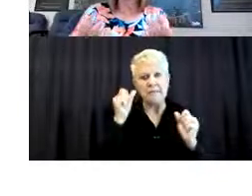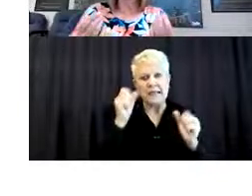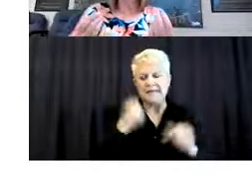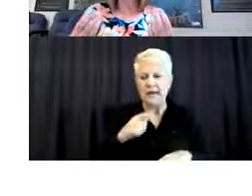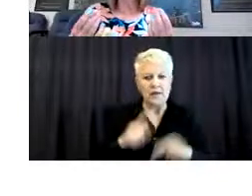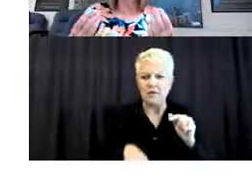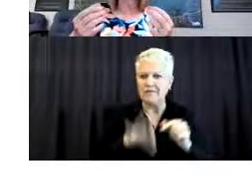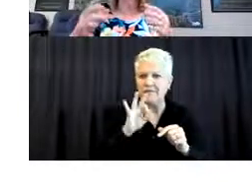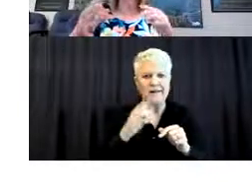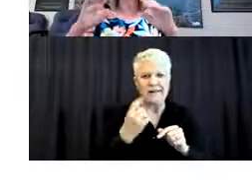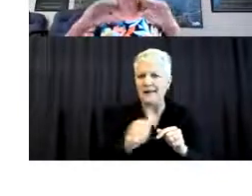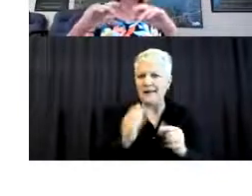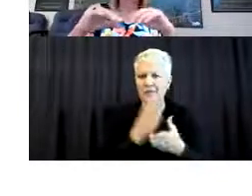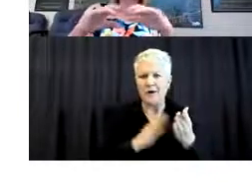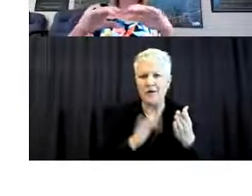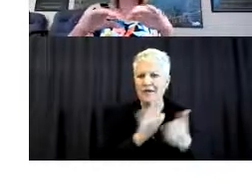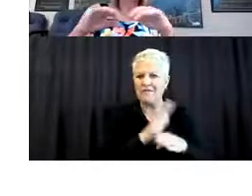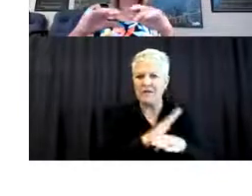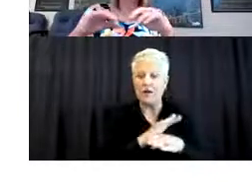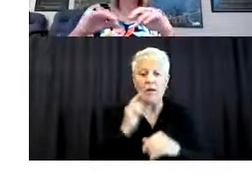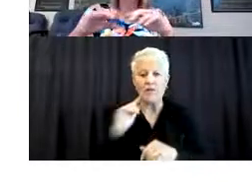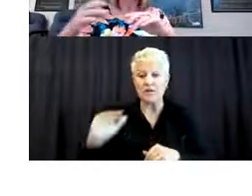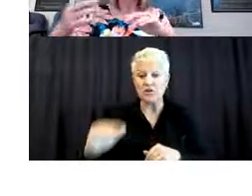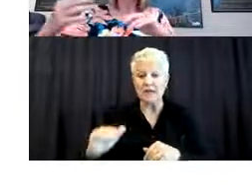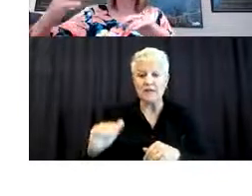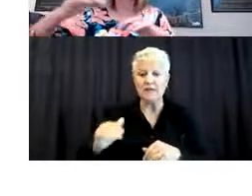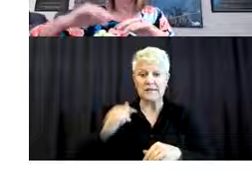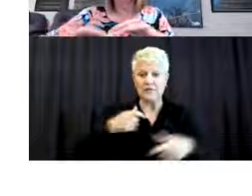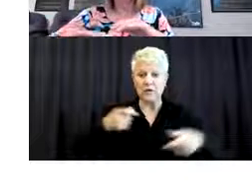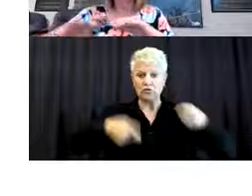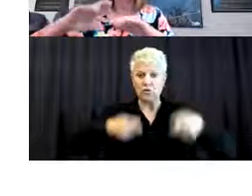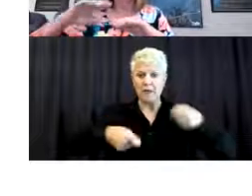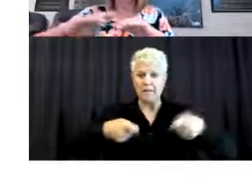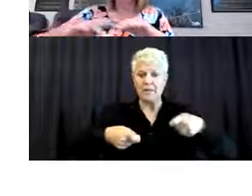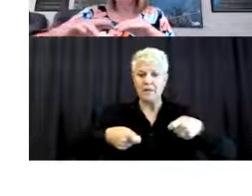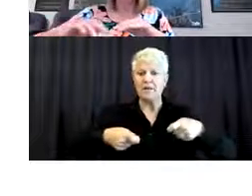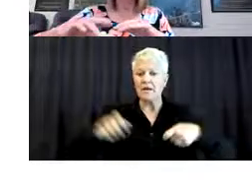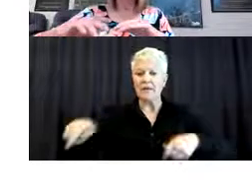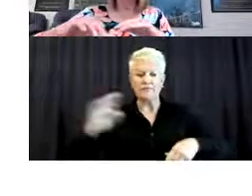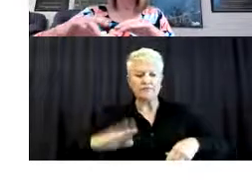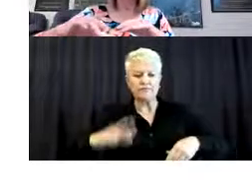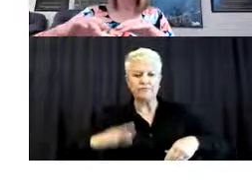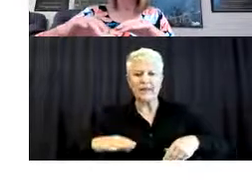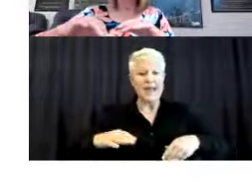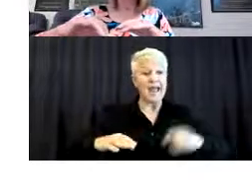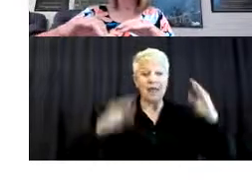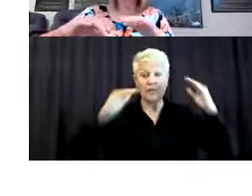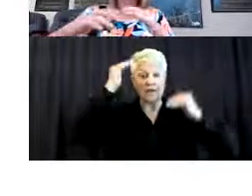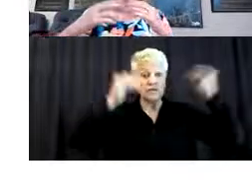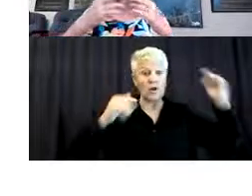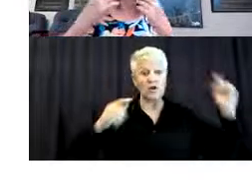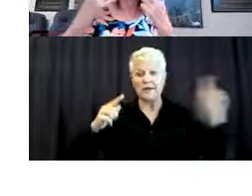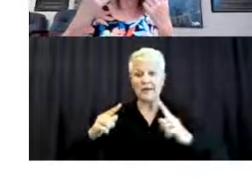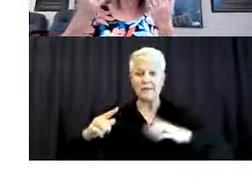of it where a child was tapping on a drum and the adult came and entered in with the tapping on the